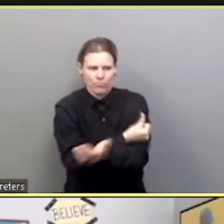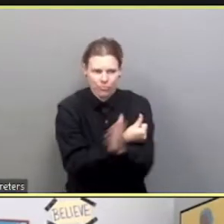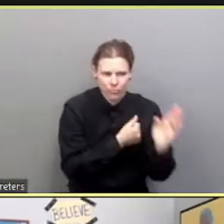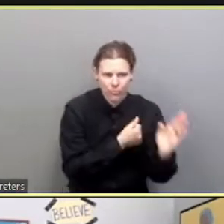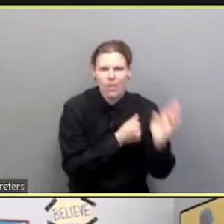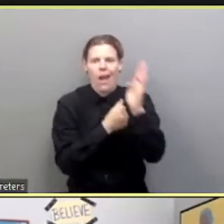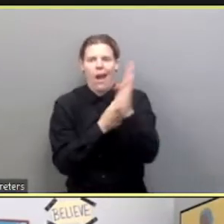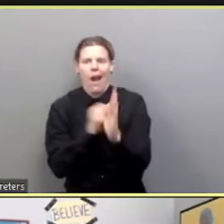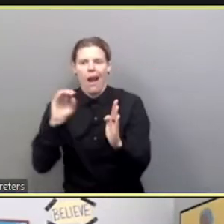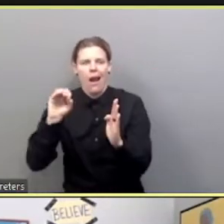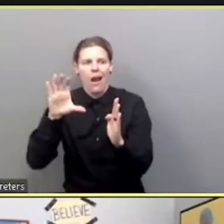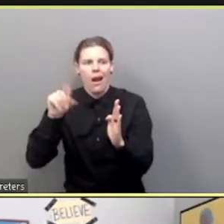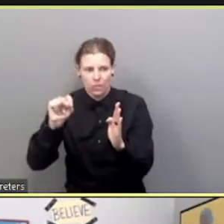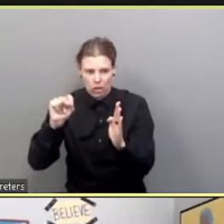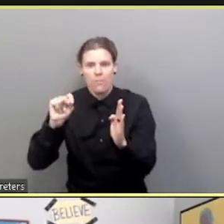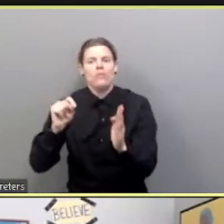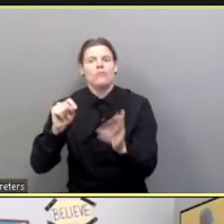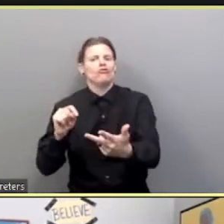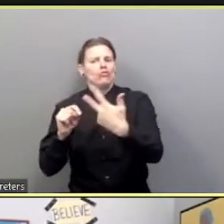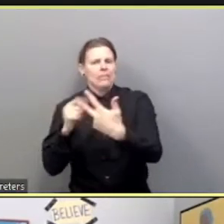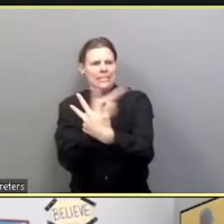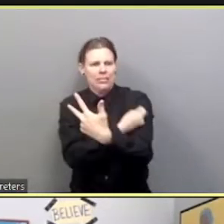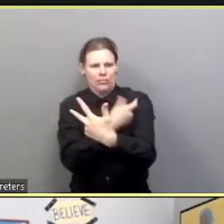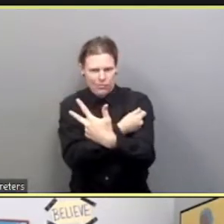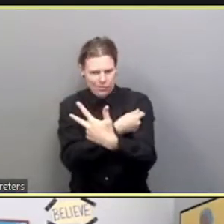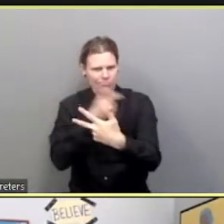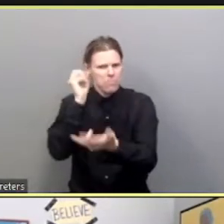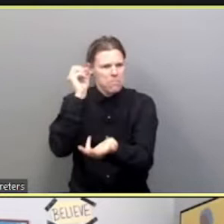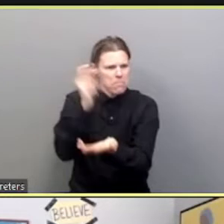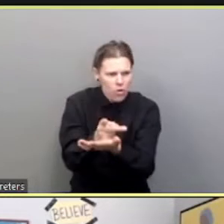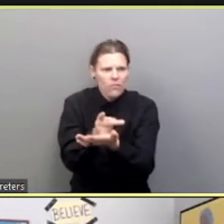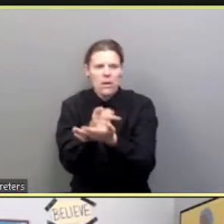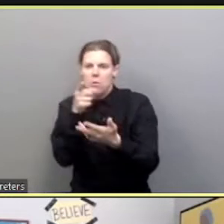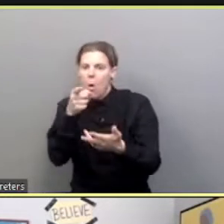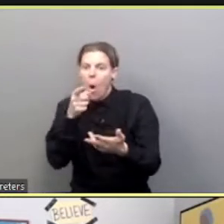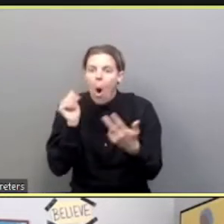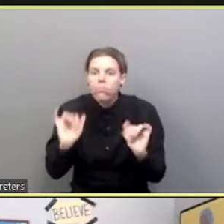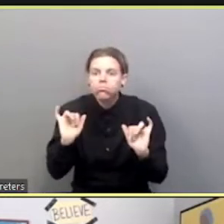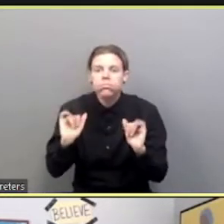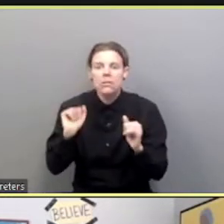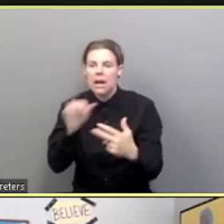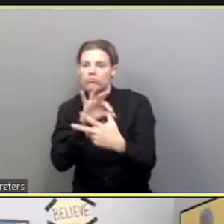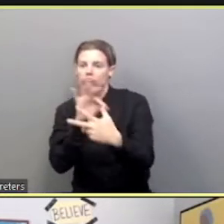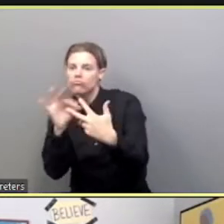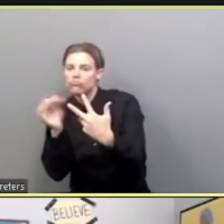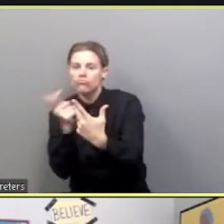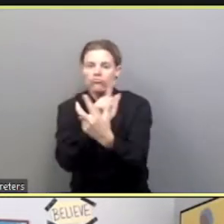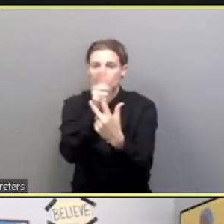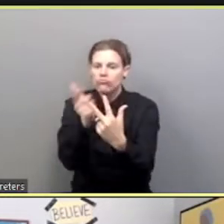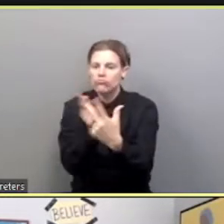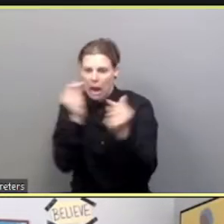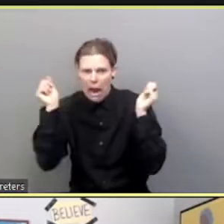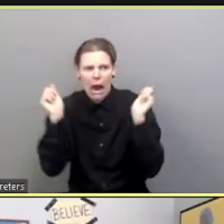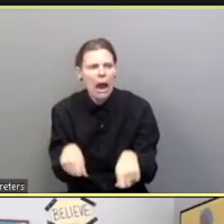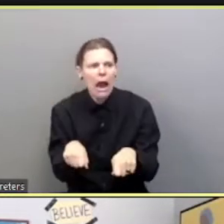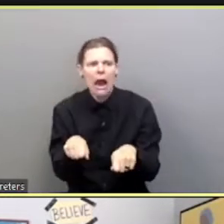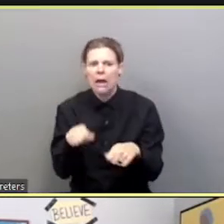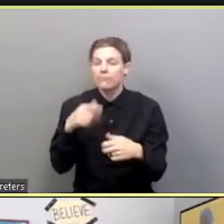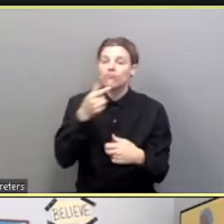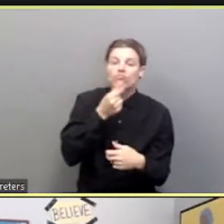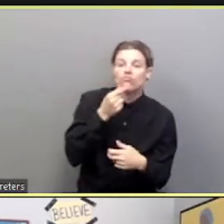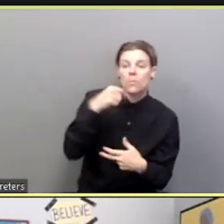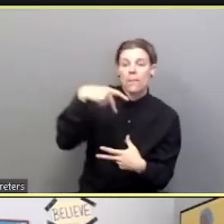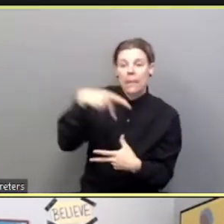approved for boosters, meaning now you can mix and match. You can get if you have a Pfizer, you can get a booster dose of a Moderna